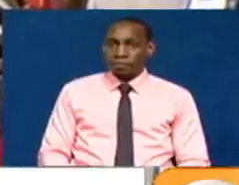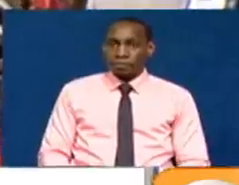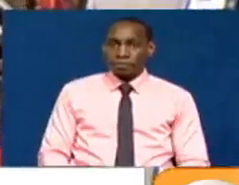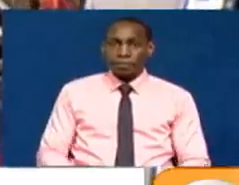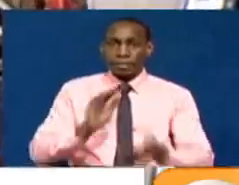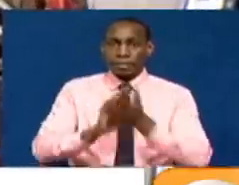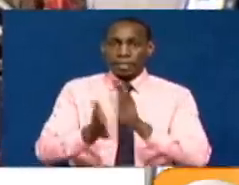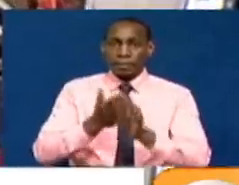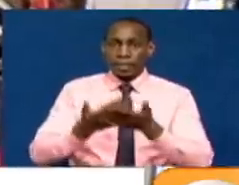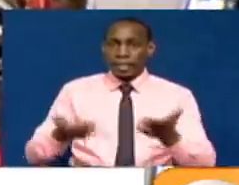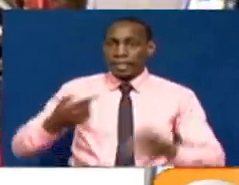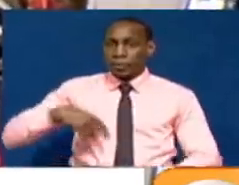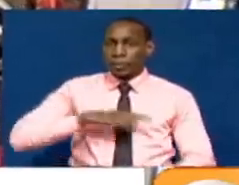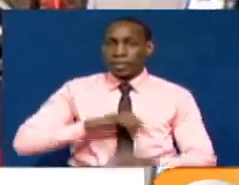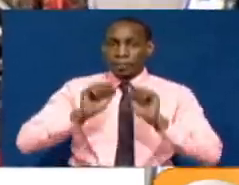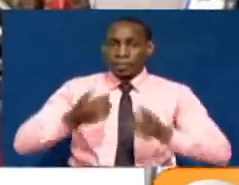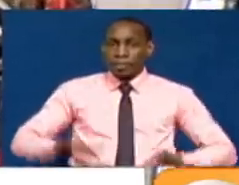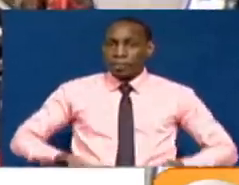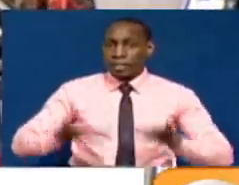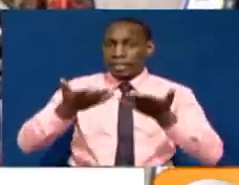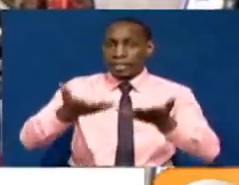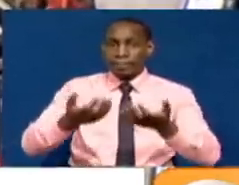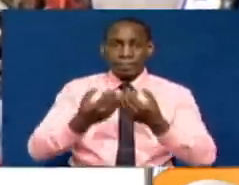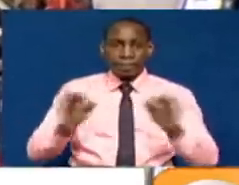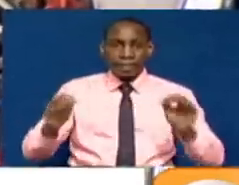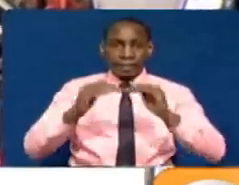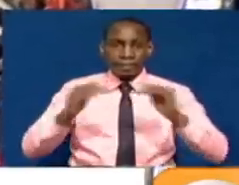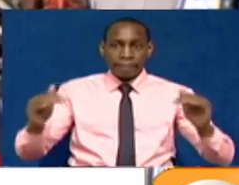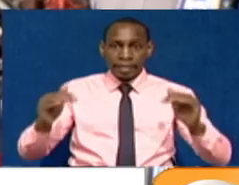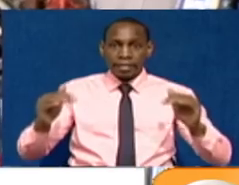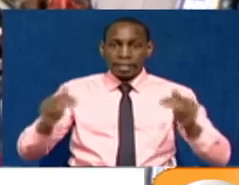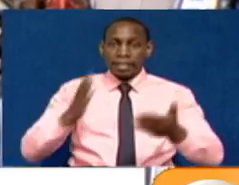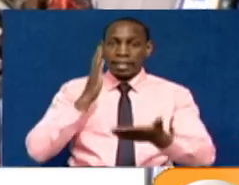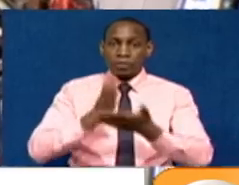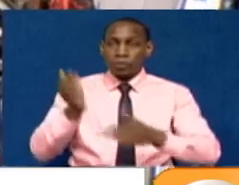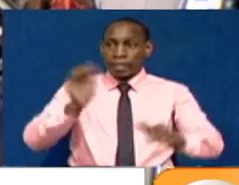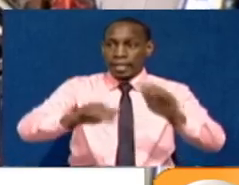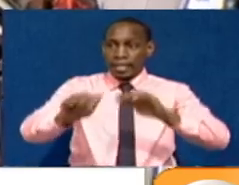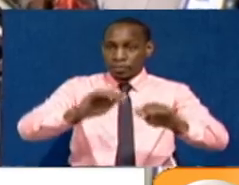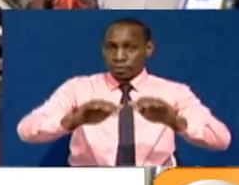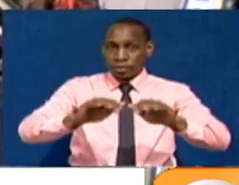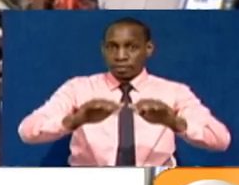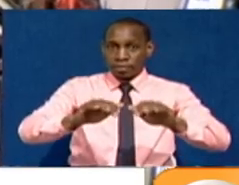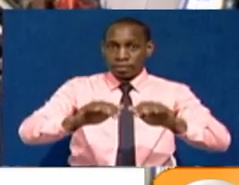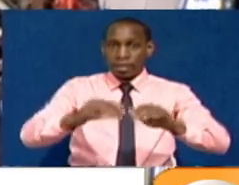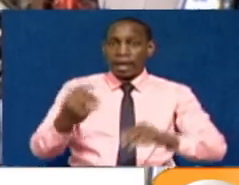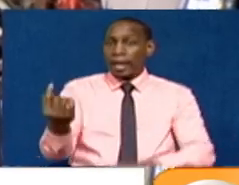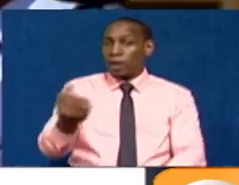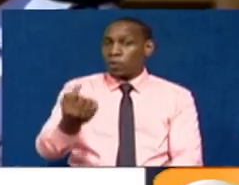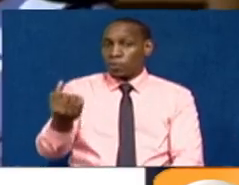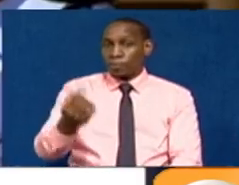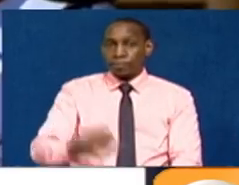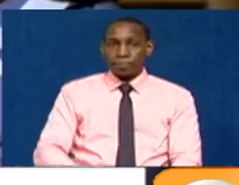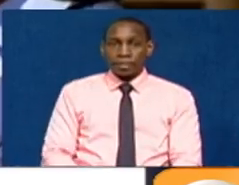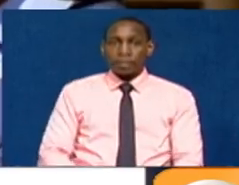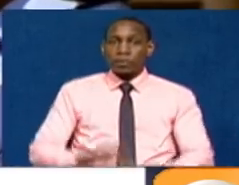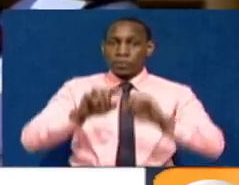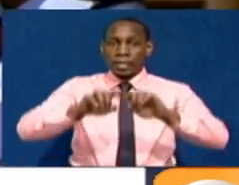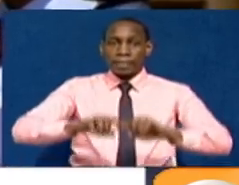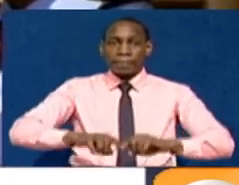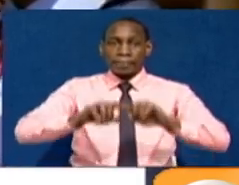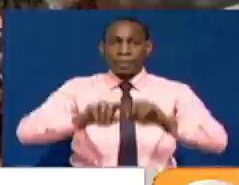None of us can be able to deliver free, fair and credible elections on their own. We